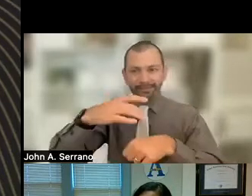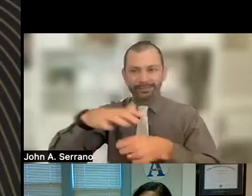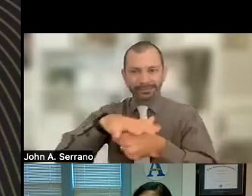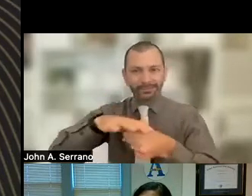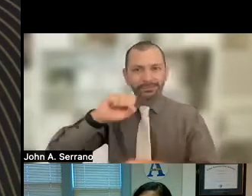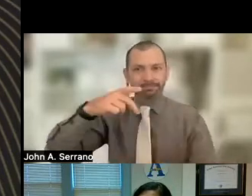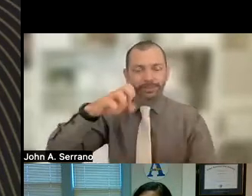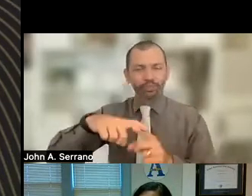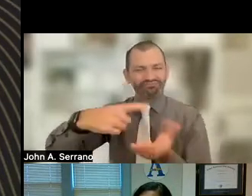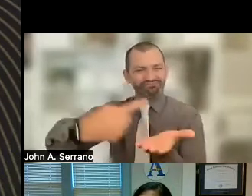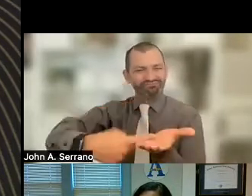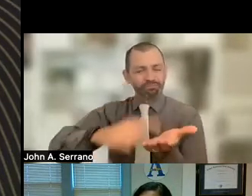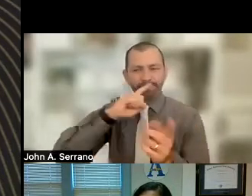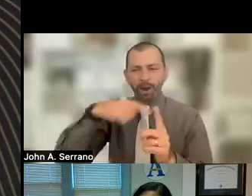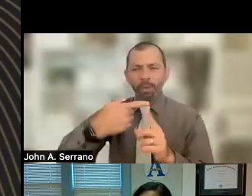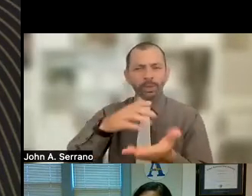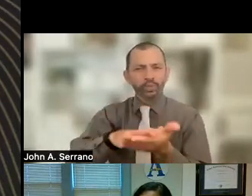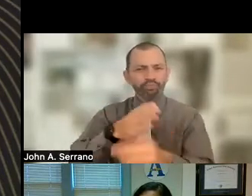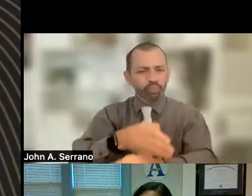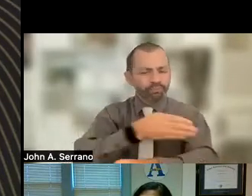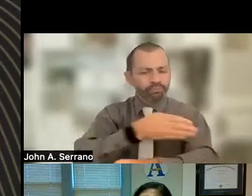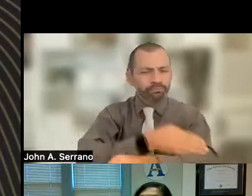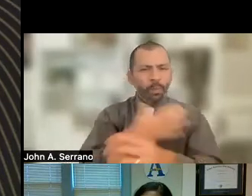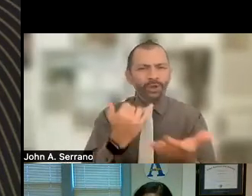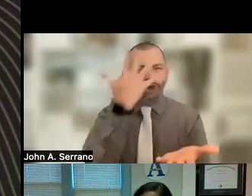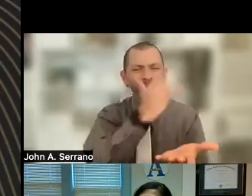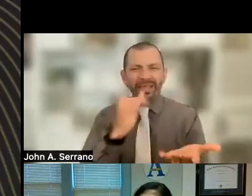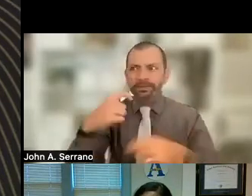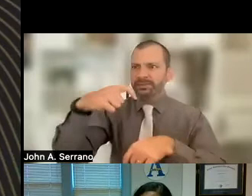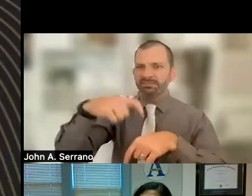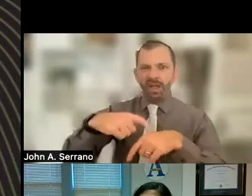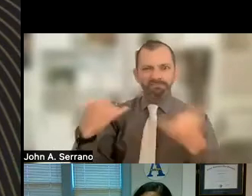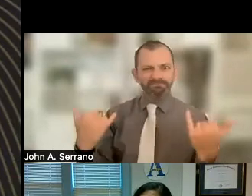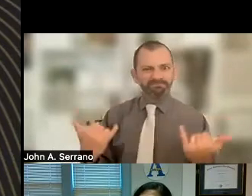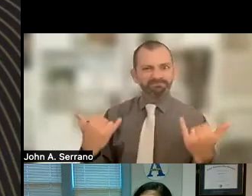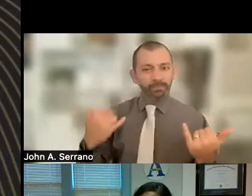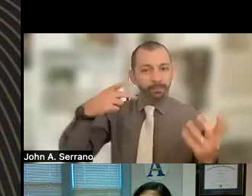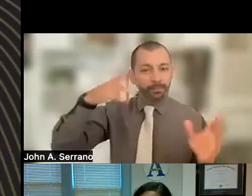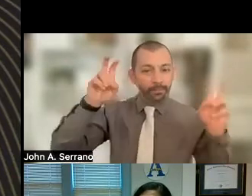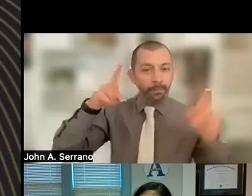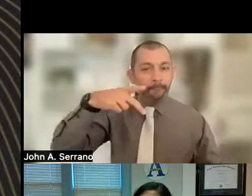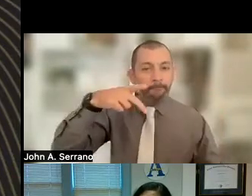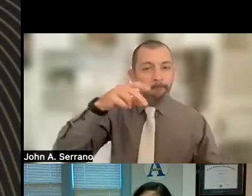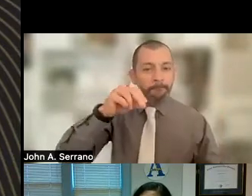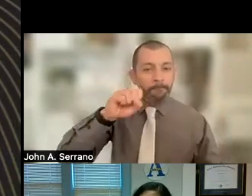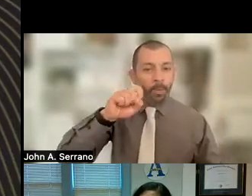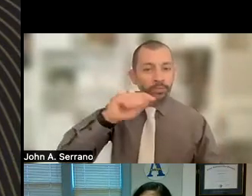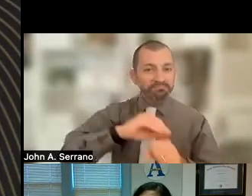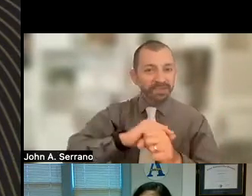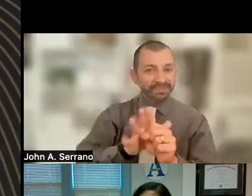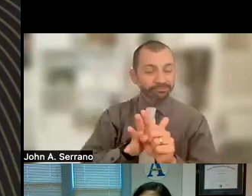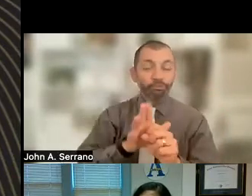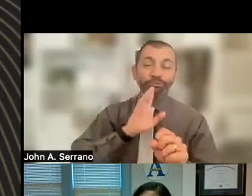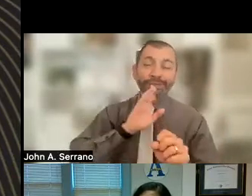we can. But it's especially a time and a space for all of you to discuss school improvement.